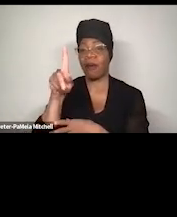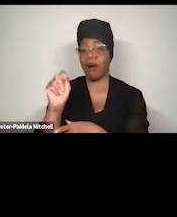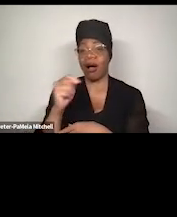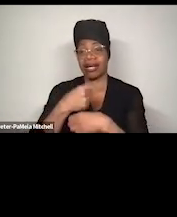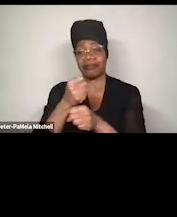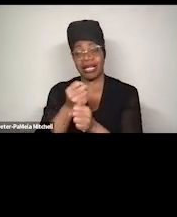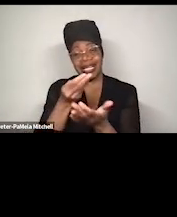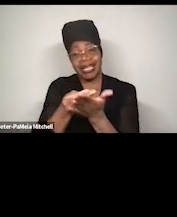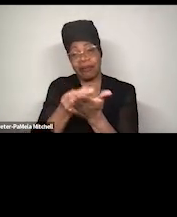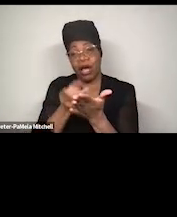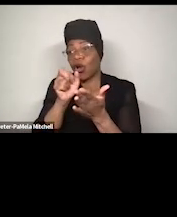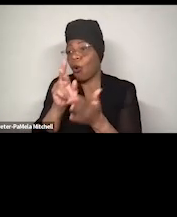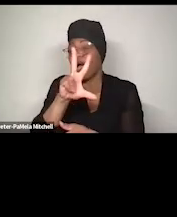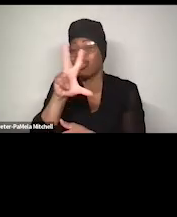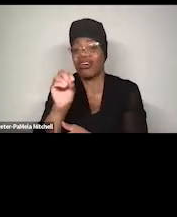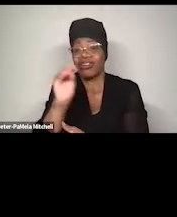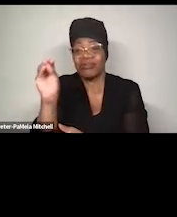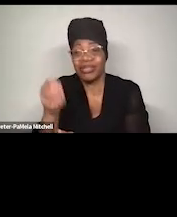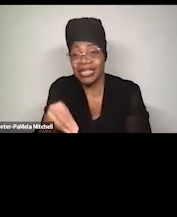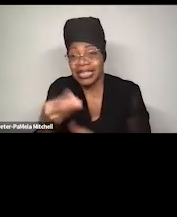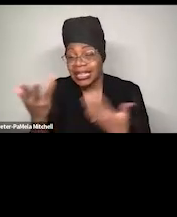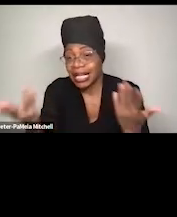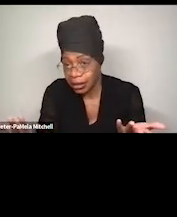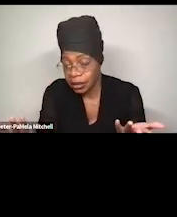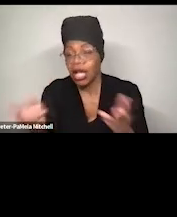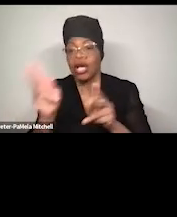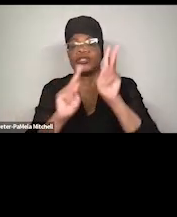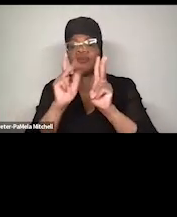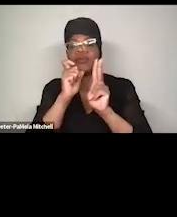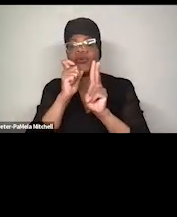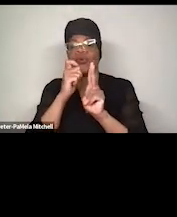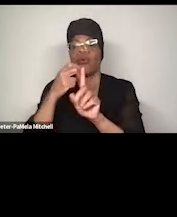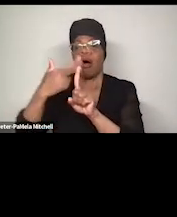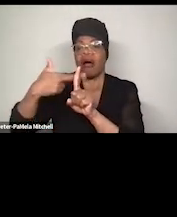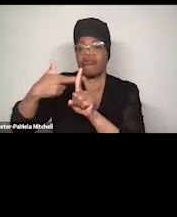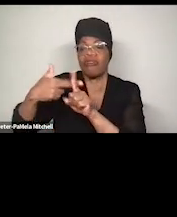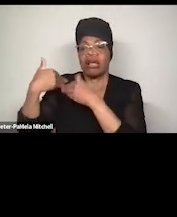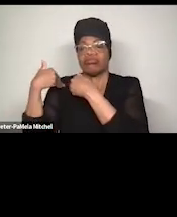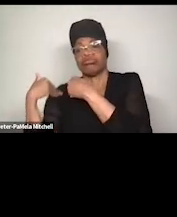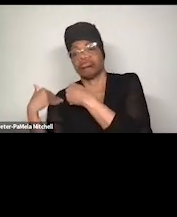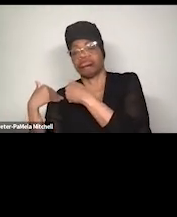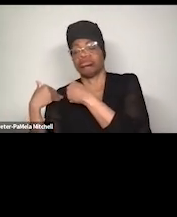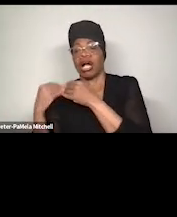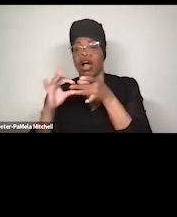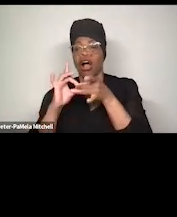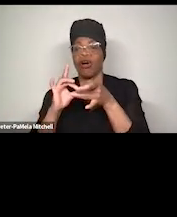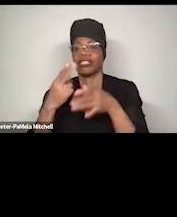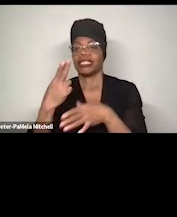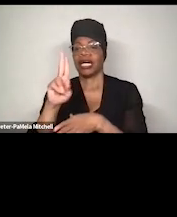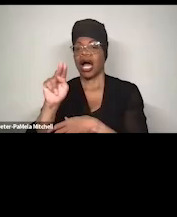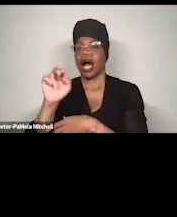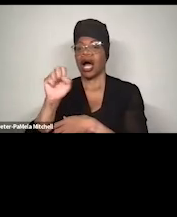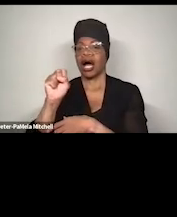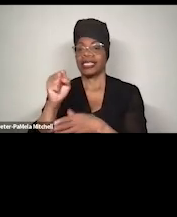even 30% more than this amount of money. Okay, so folks who are rent burdened, according to HUD's definition, are